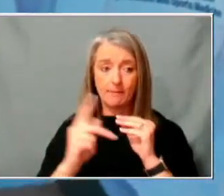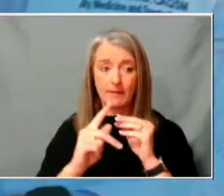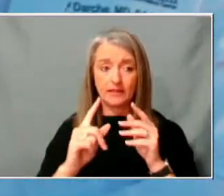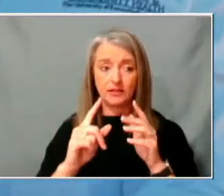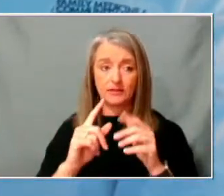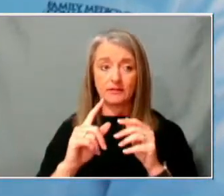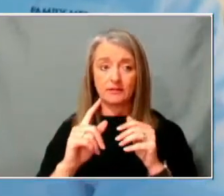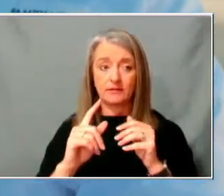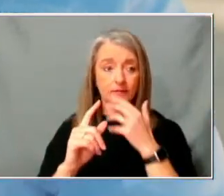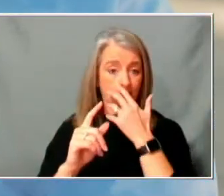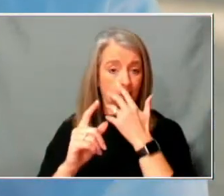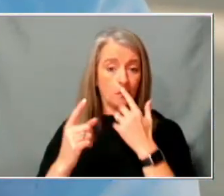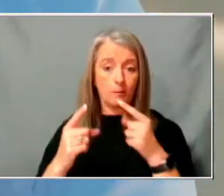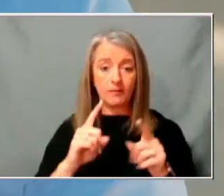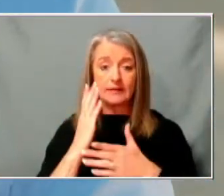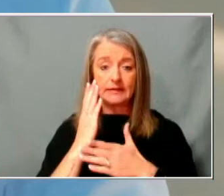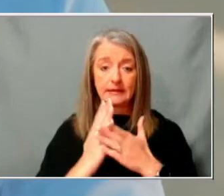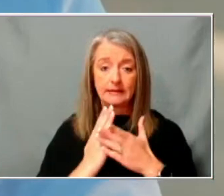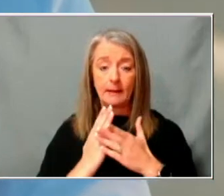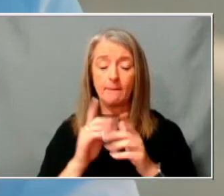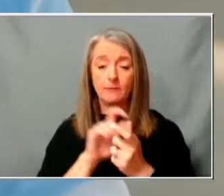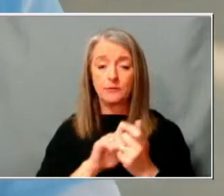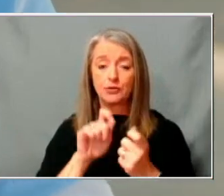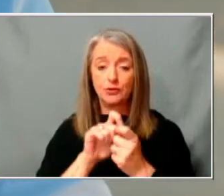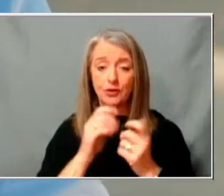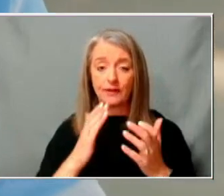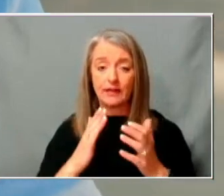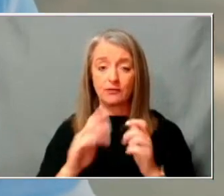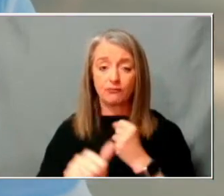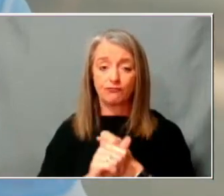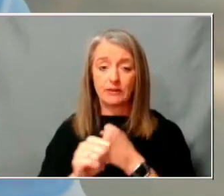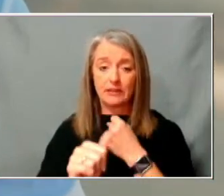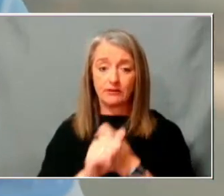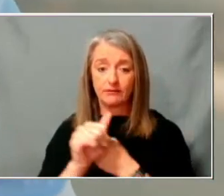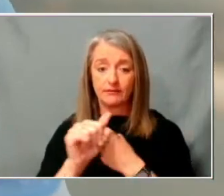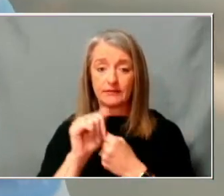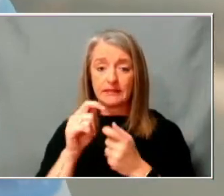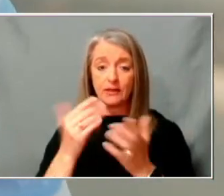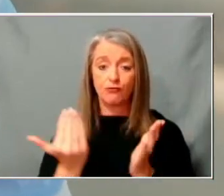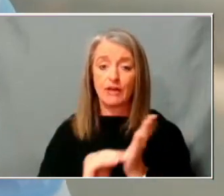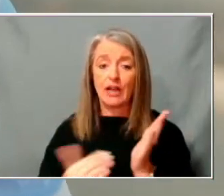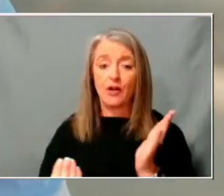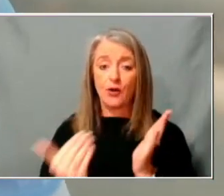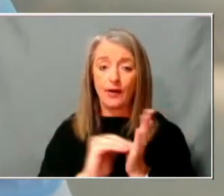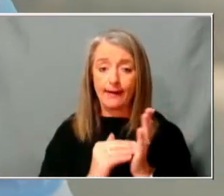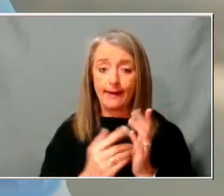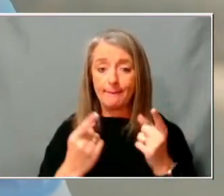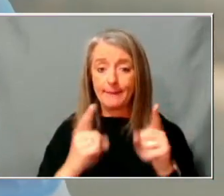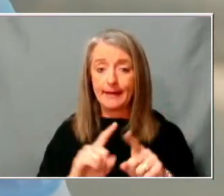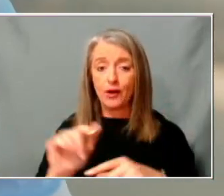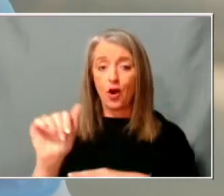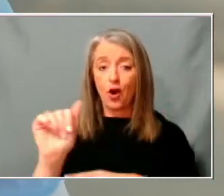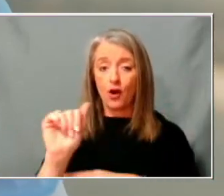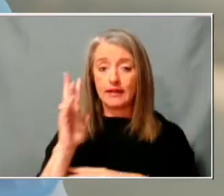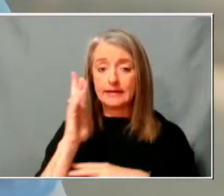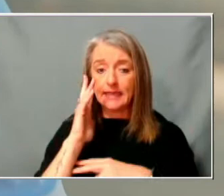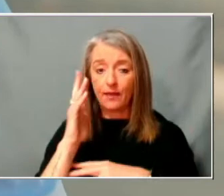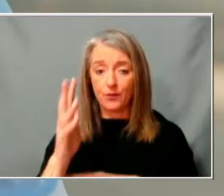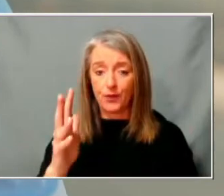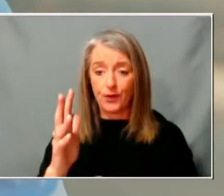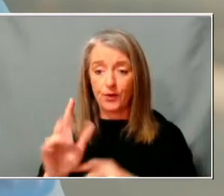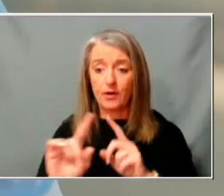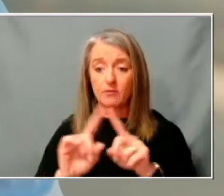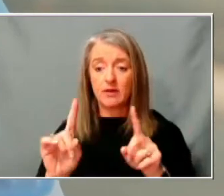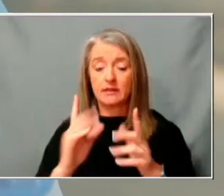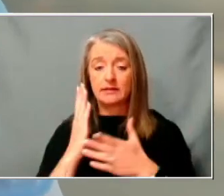injuries occur, because there are certainly things that increase risk of recurrent dislocation and potentially arthritis down the road. But in a lot